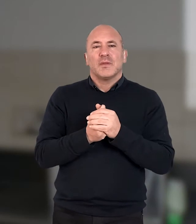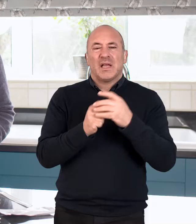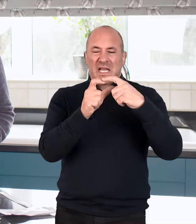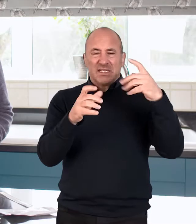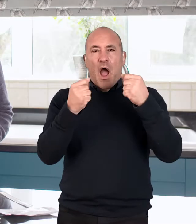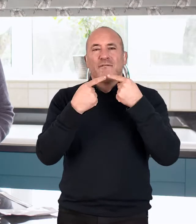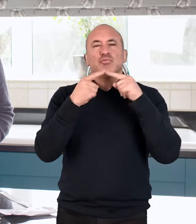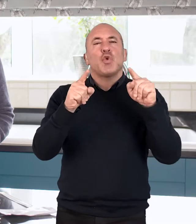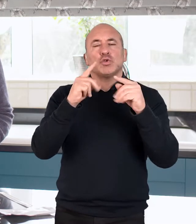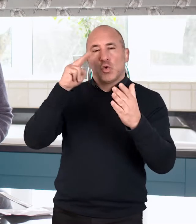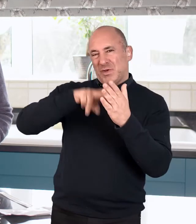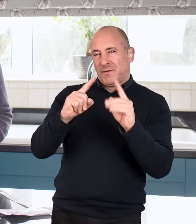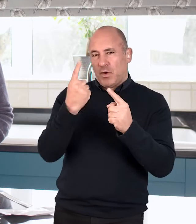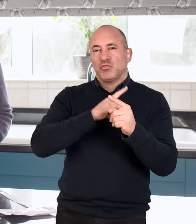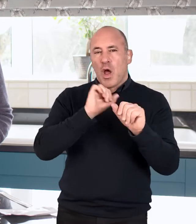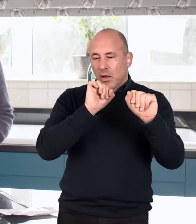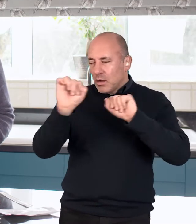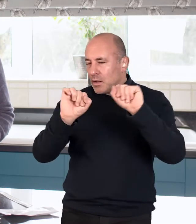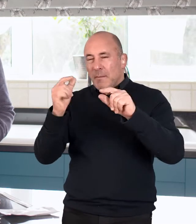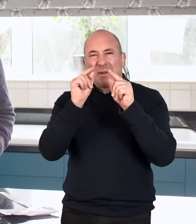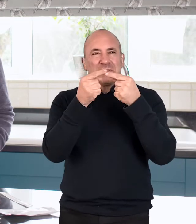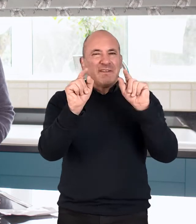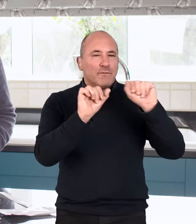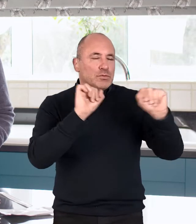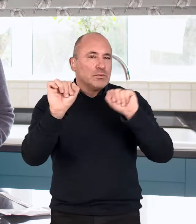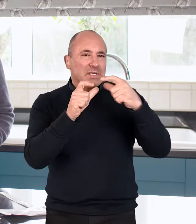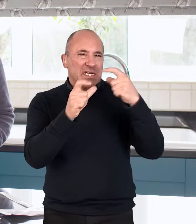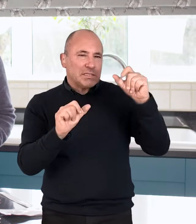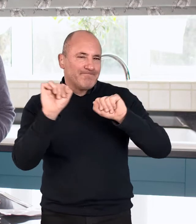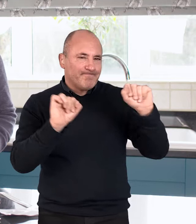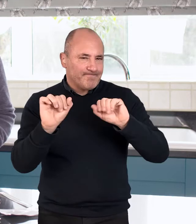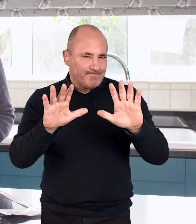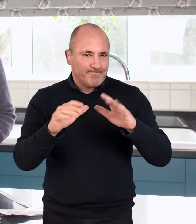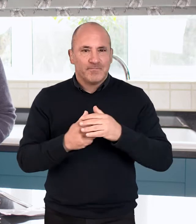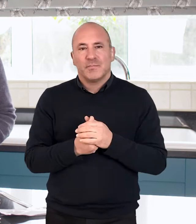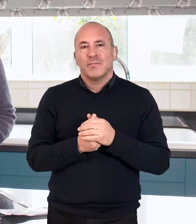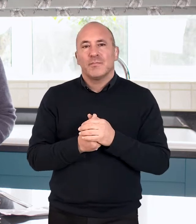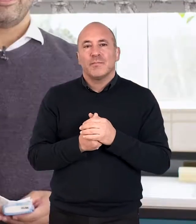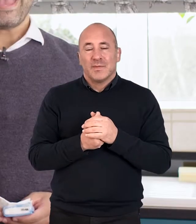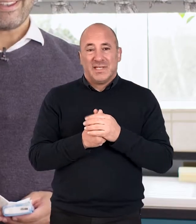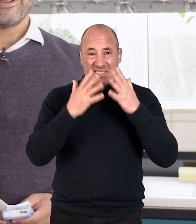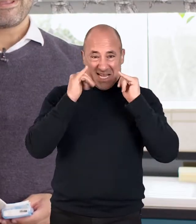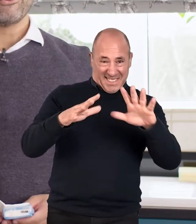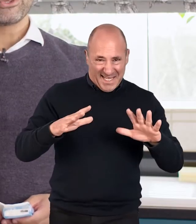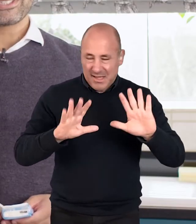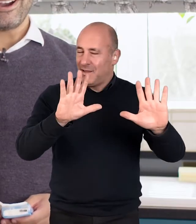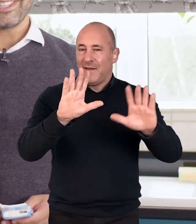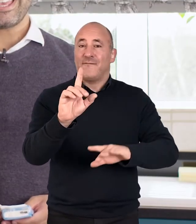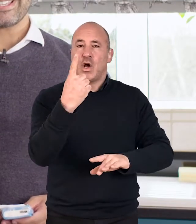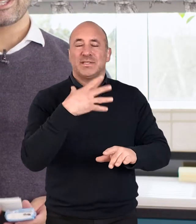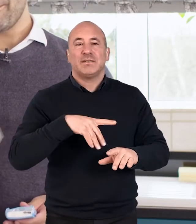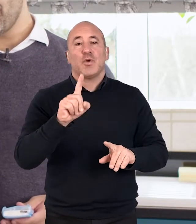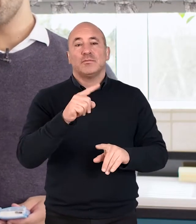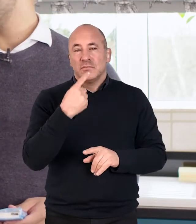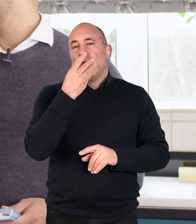Make sure you read the instructions that come in your kit first as they may vary slightly depending on the model. Then, before you start